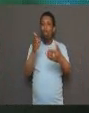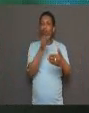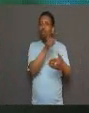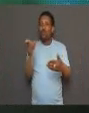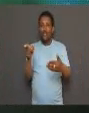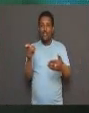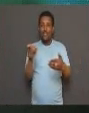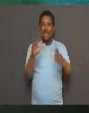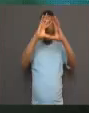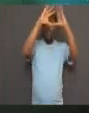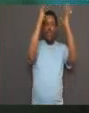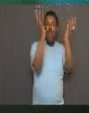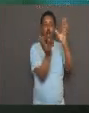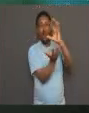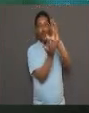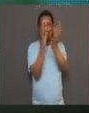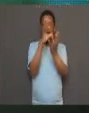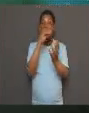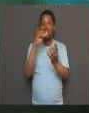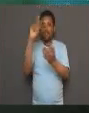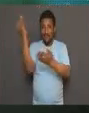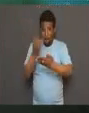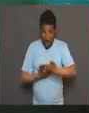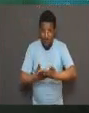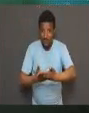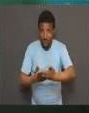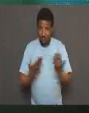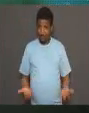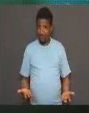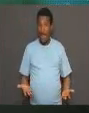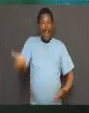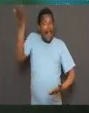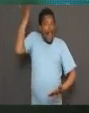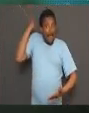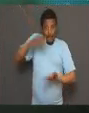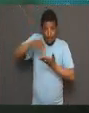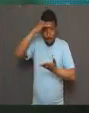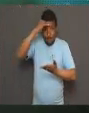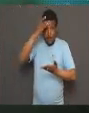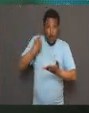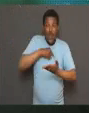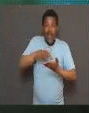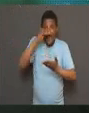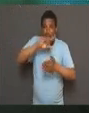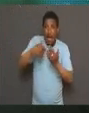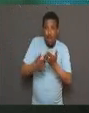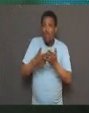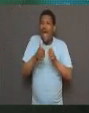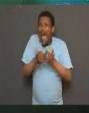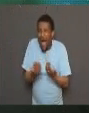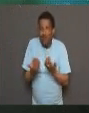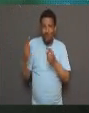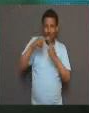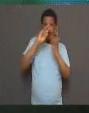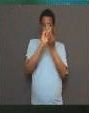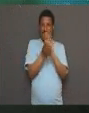globes and maps. In our last lesson, we learned about how to translate data